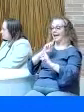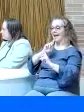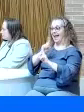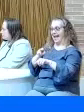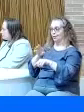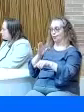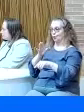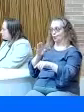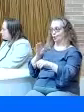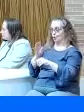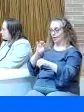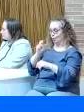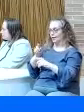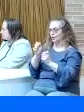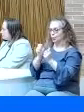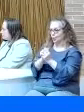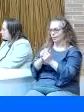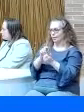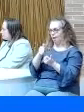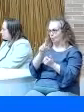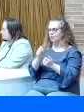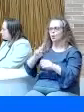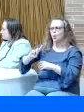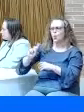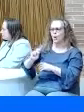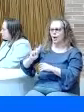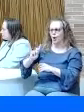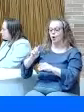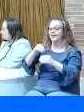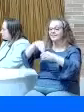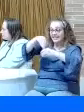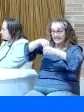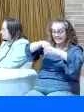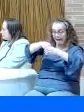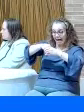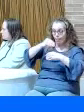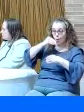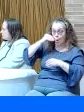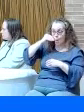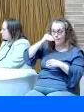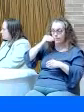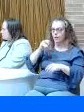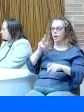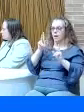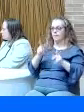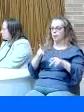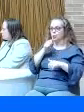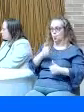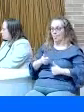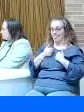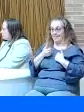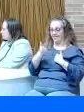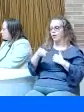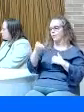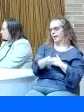we talking about on the premises the housing premises if it's the interior of the unit the person who resides there has to pay for that